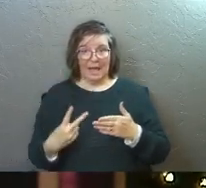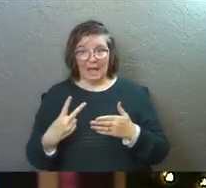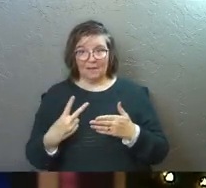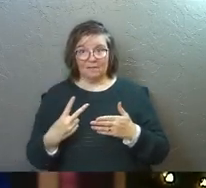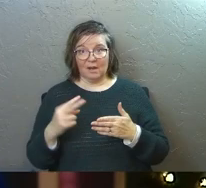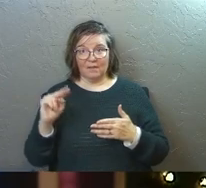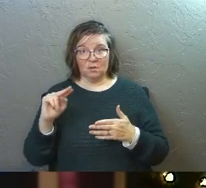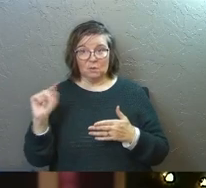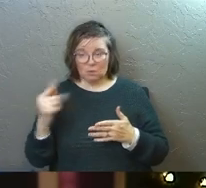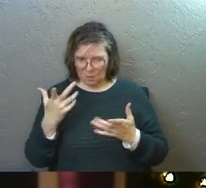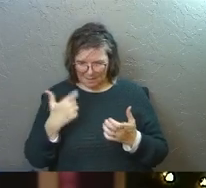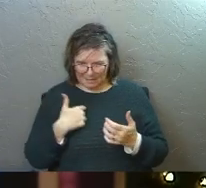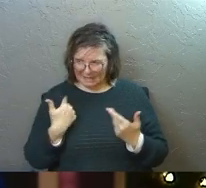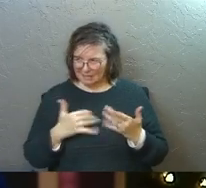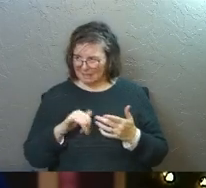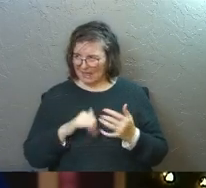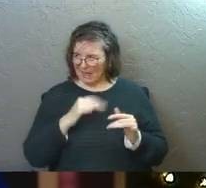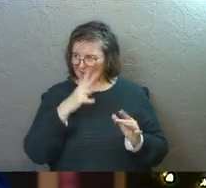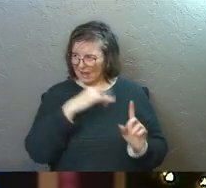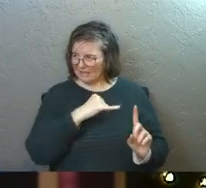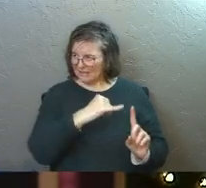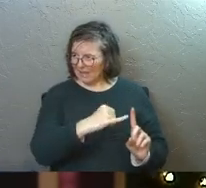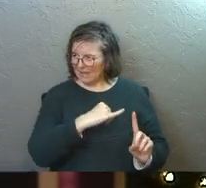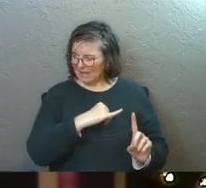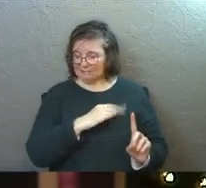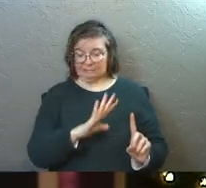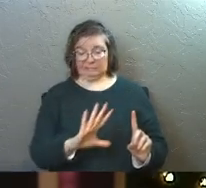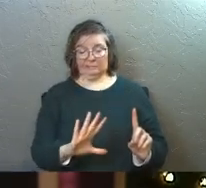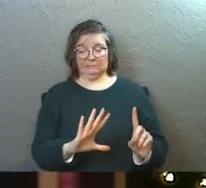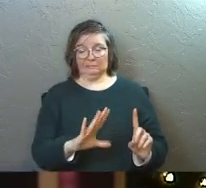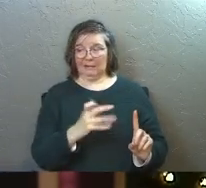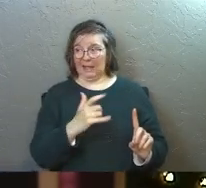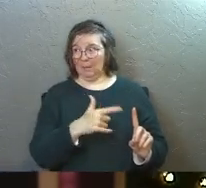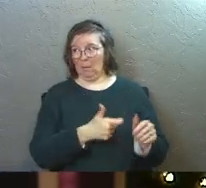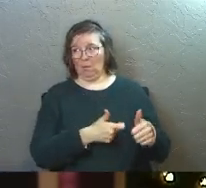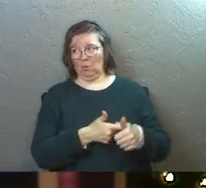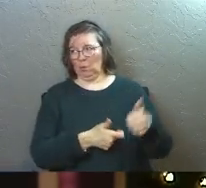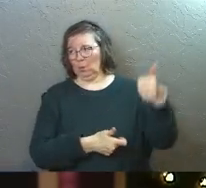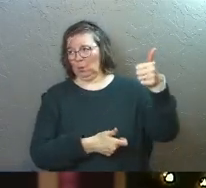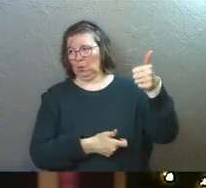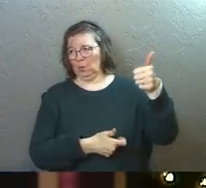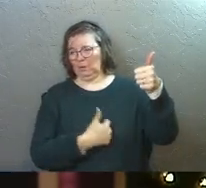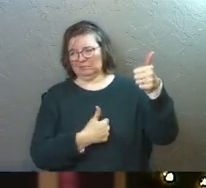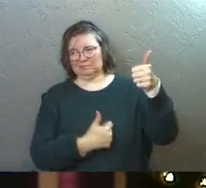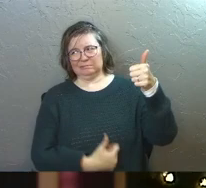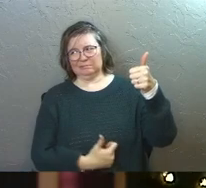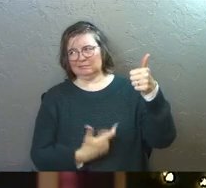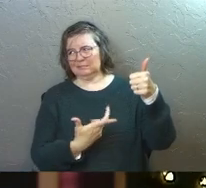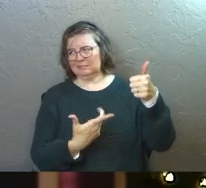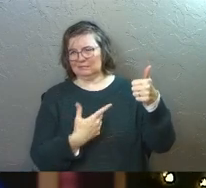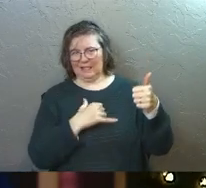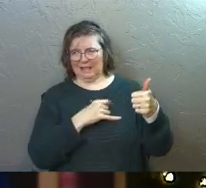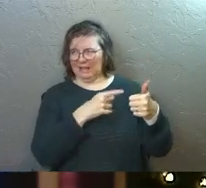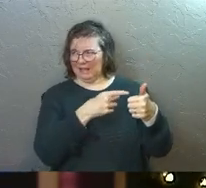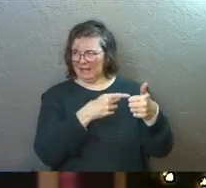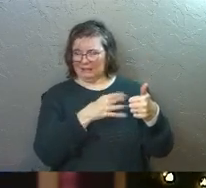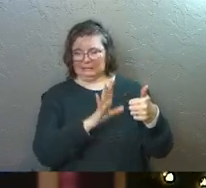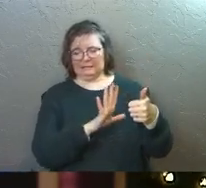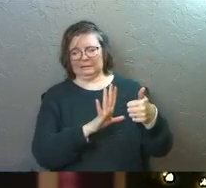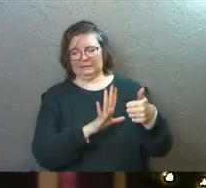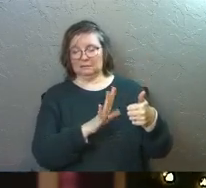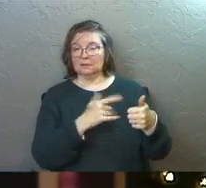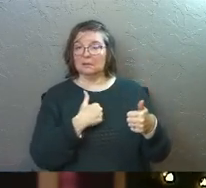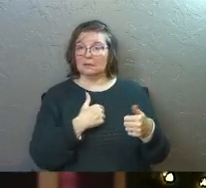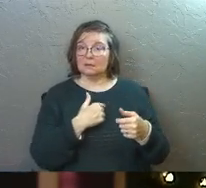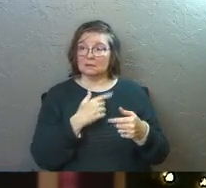if not more, of the New Testament. You want me to be that guy? It's like, that's Paul, man. You want me to be like Paul? That kind of